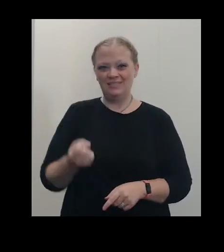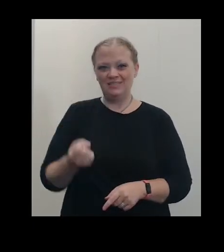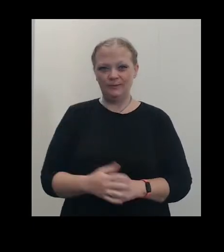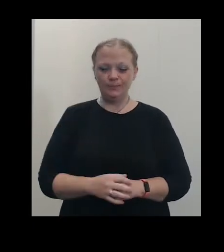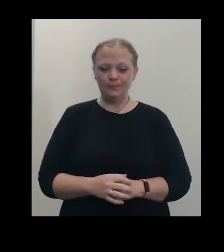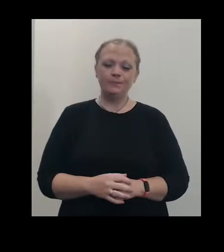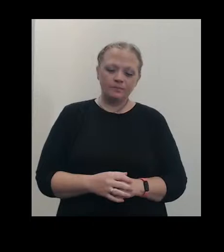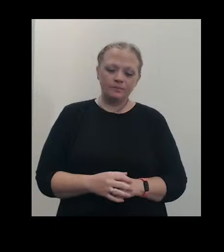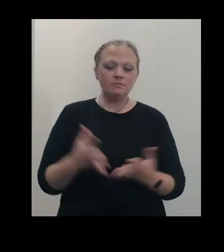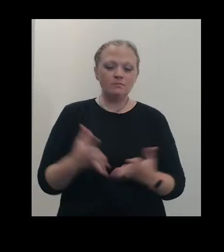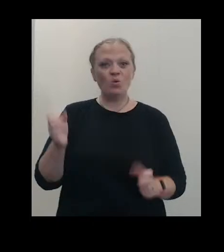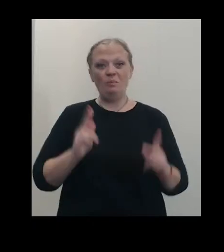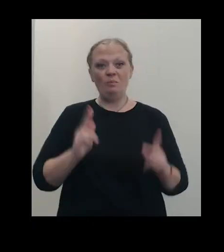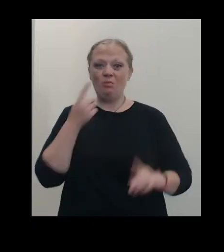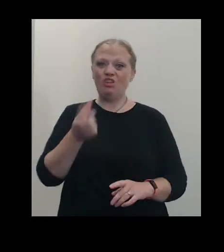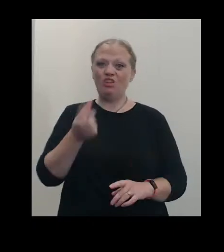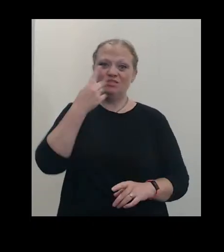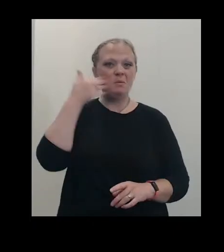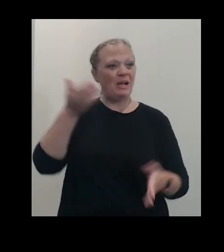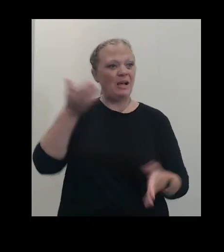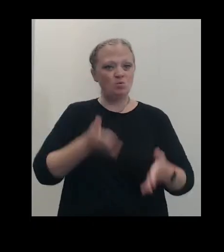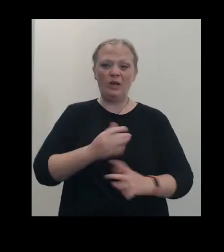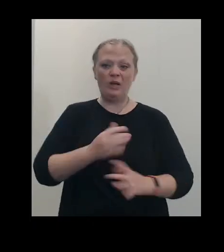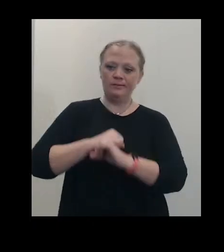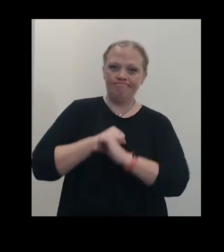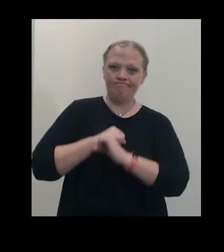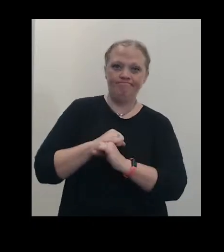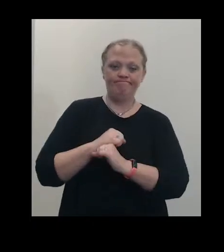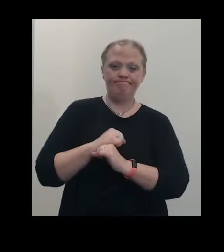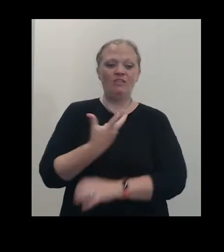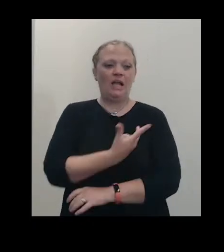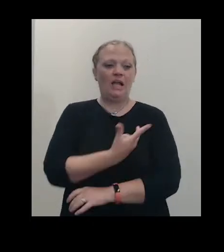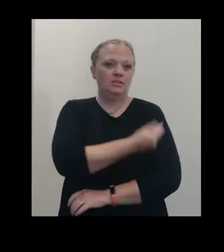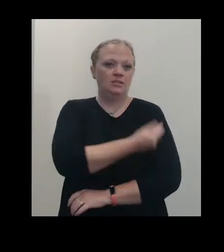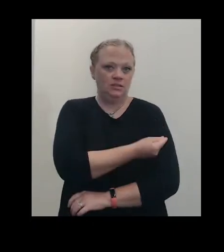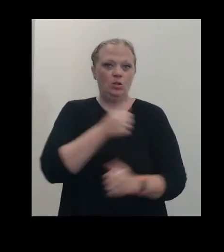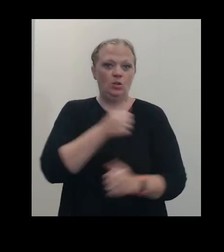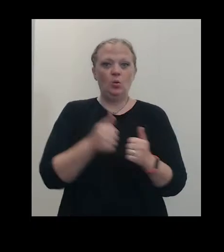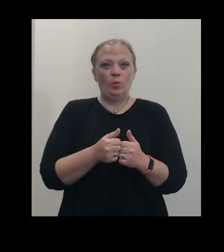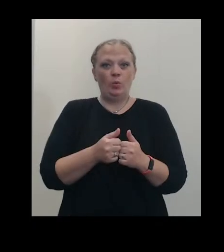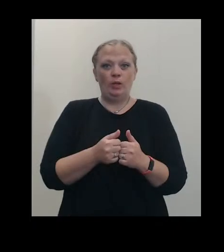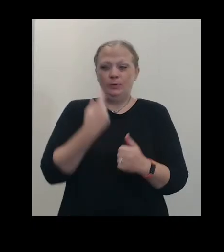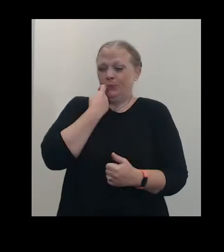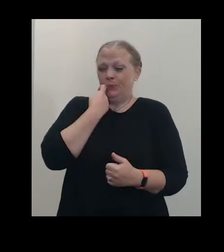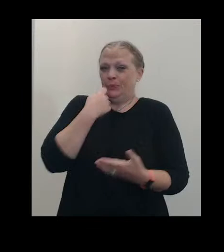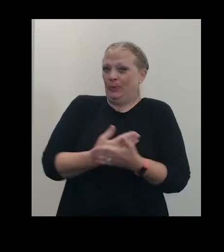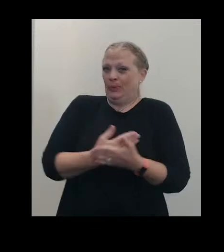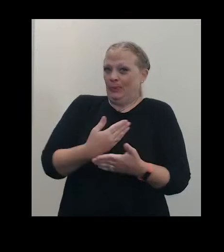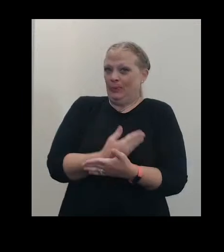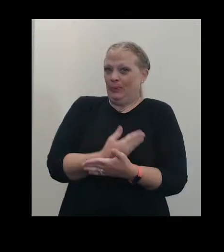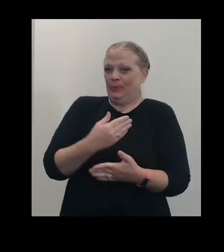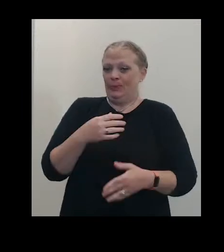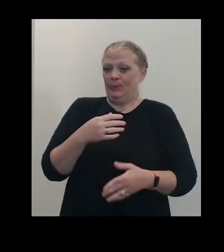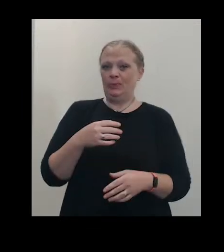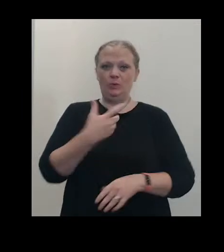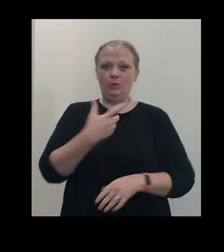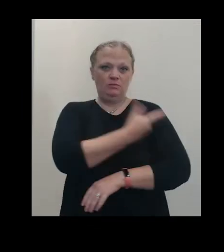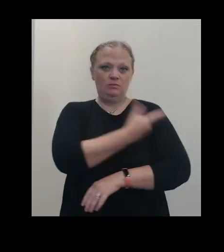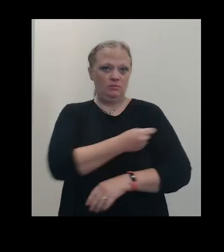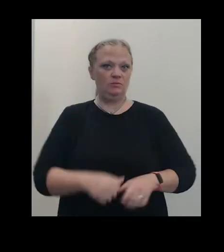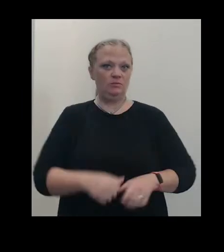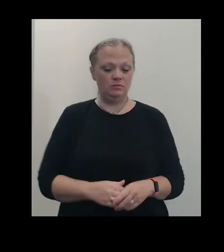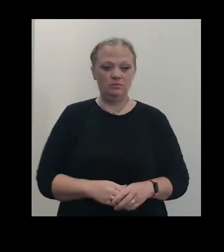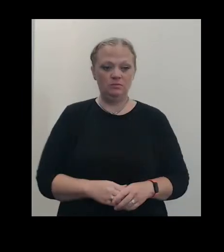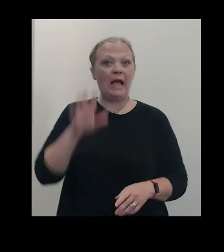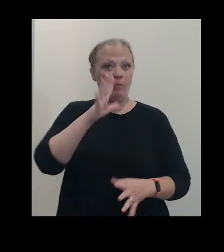we want people to understand is the best way to protect yourself is to get vaccinated with this latest vaccine formulation. I'm going to